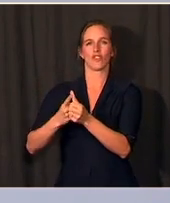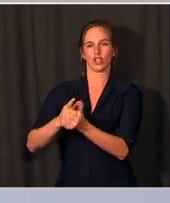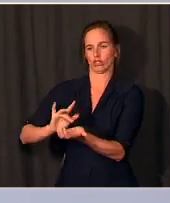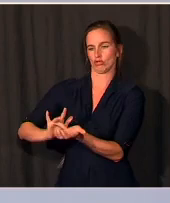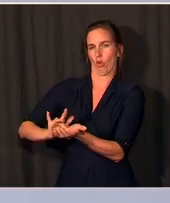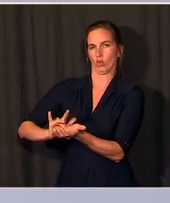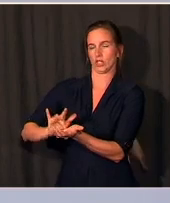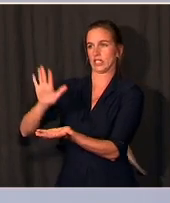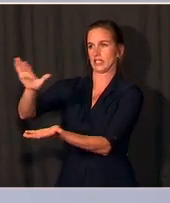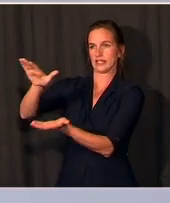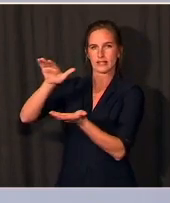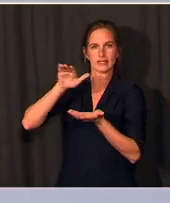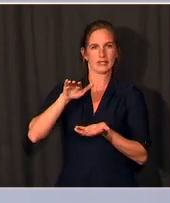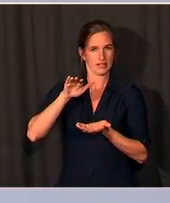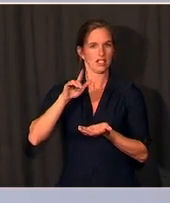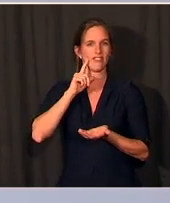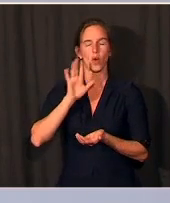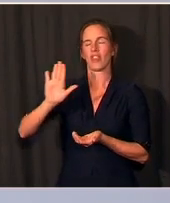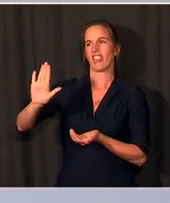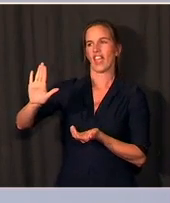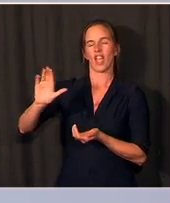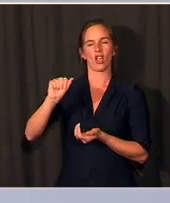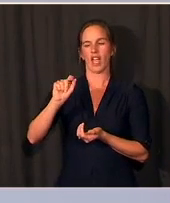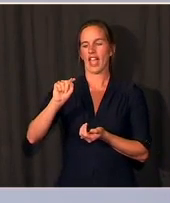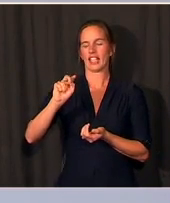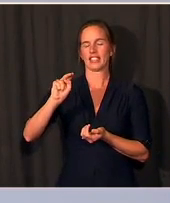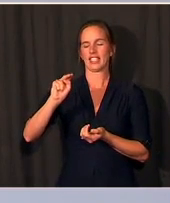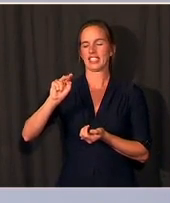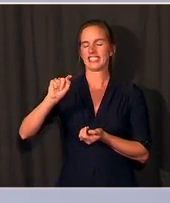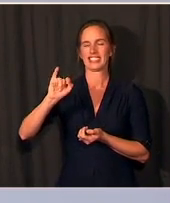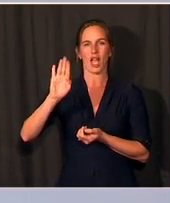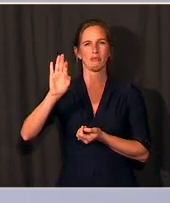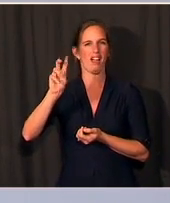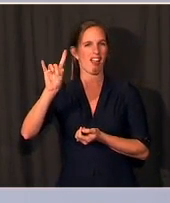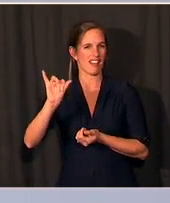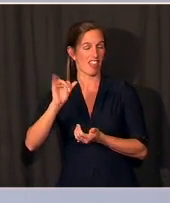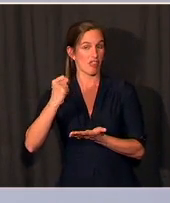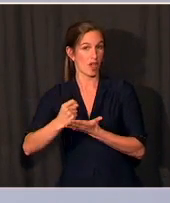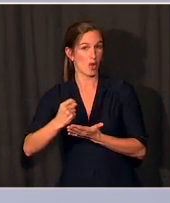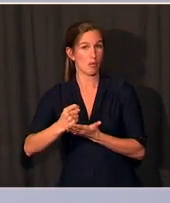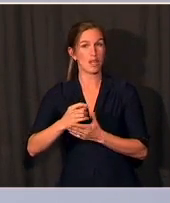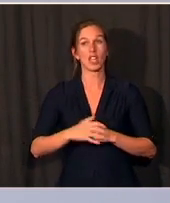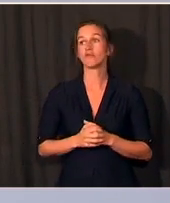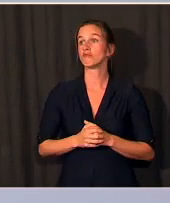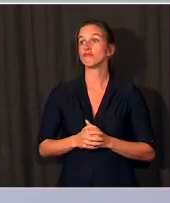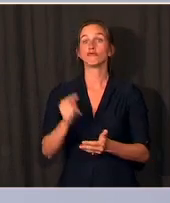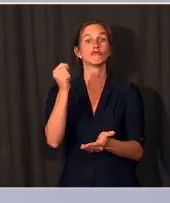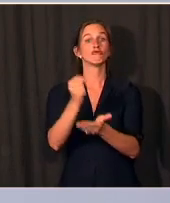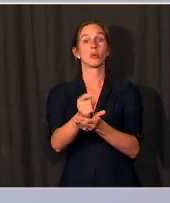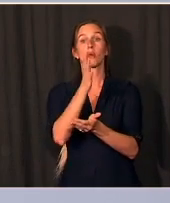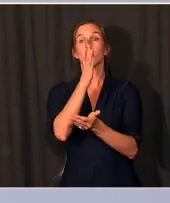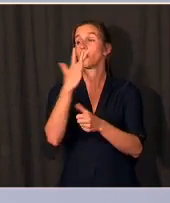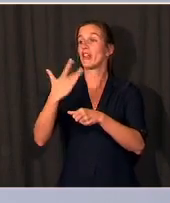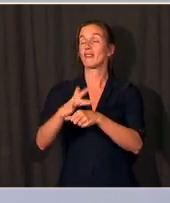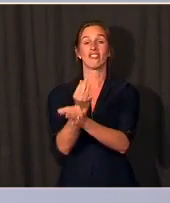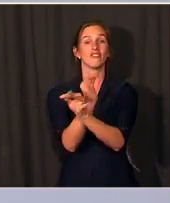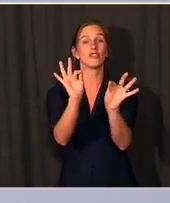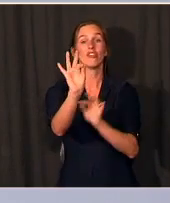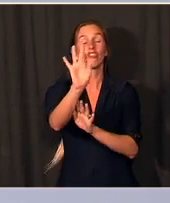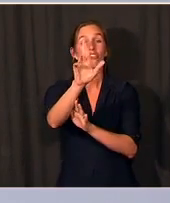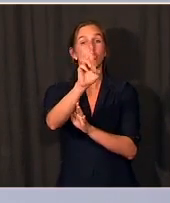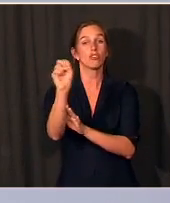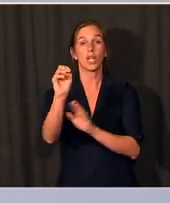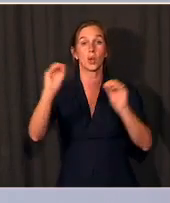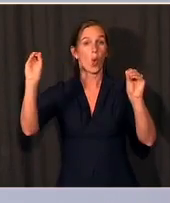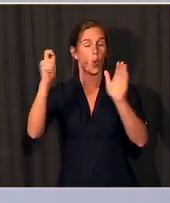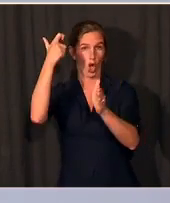antibody therapy, which shows amazing results. This treatment will be available completely free of cost to patients. 5,000